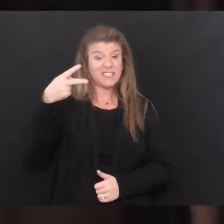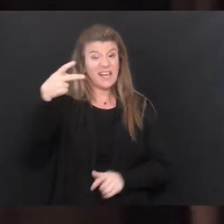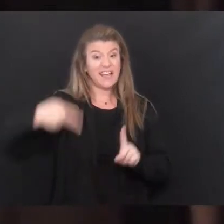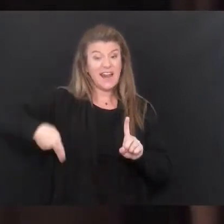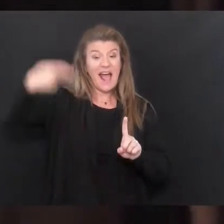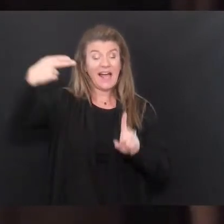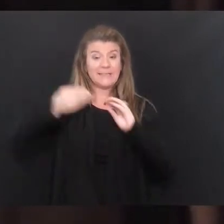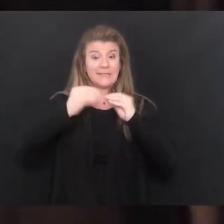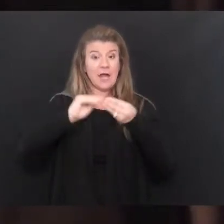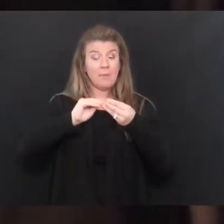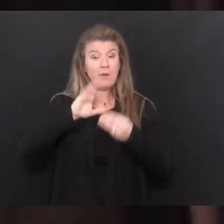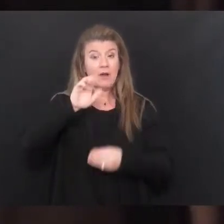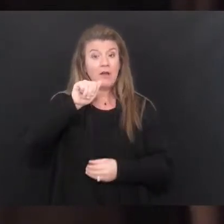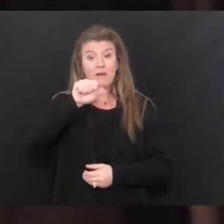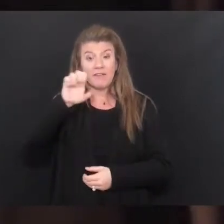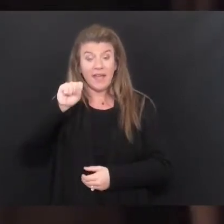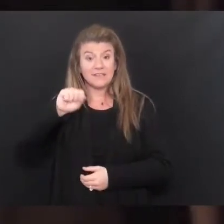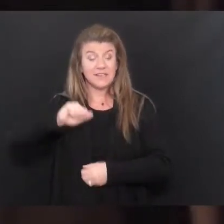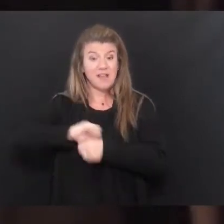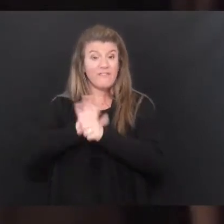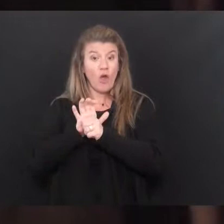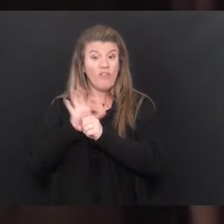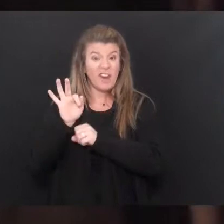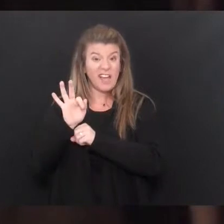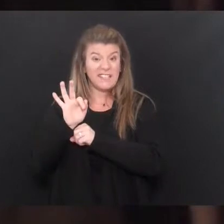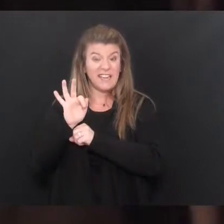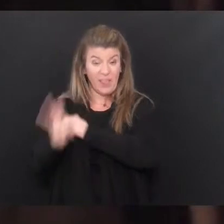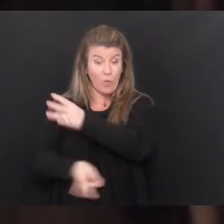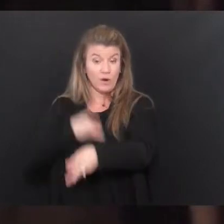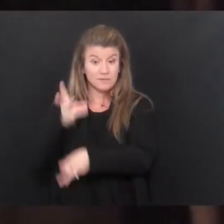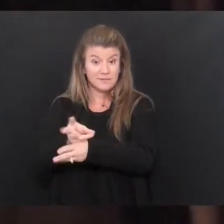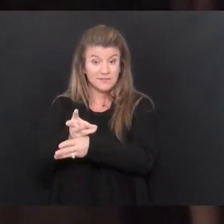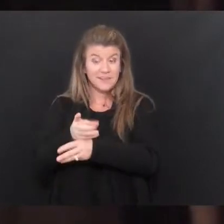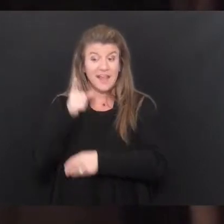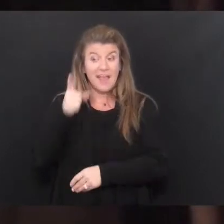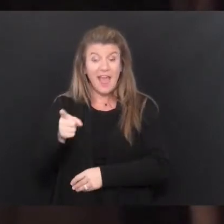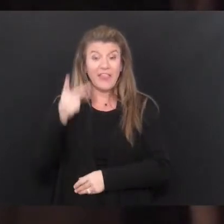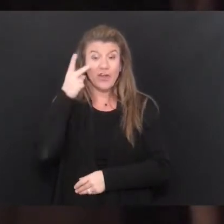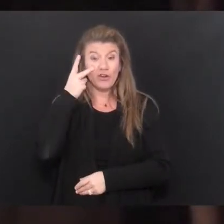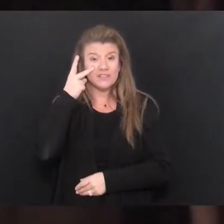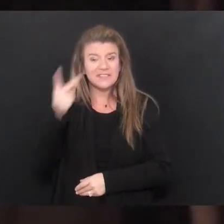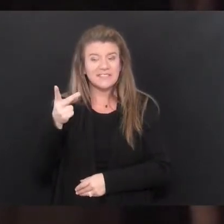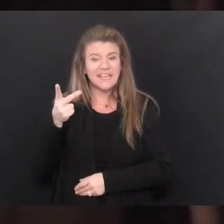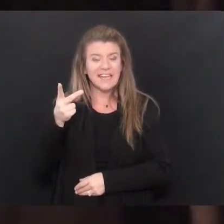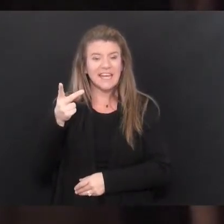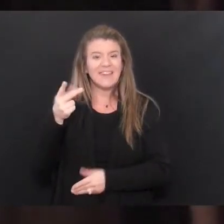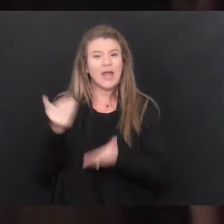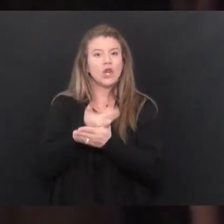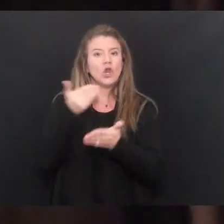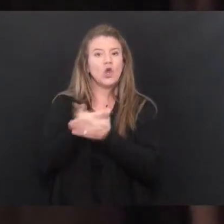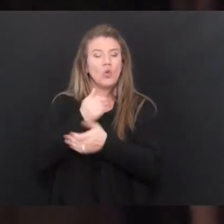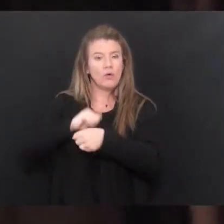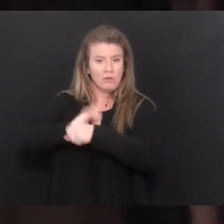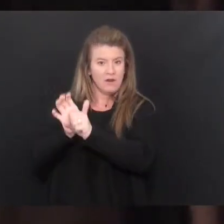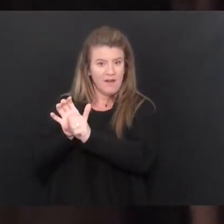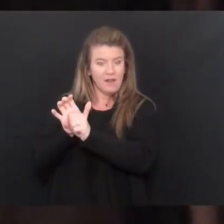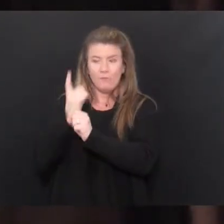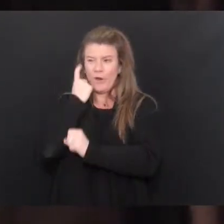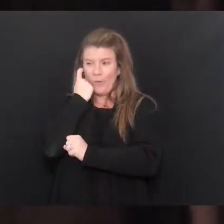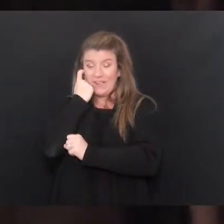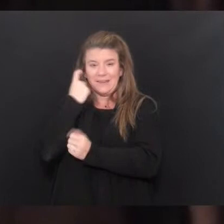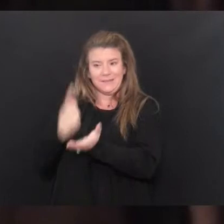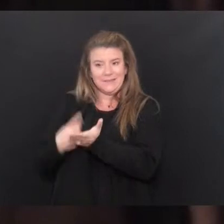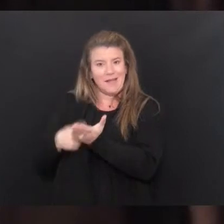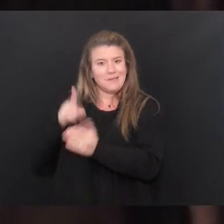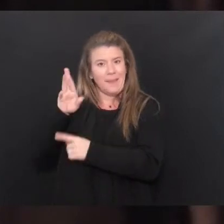of cases of COVID-19 in the world and is seeing the variant that we just talked about in